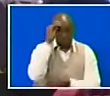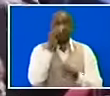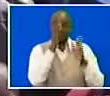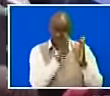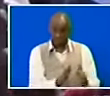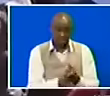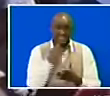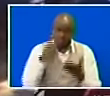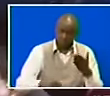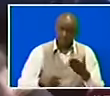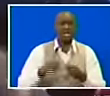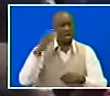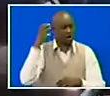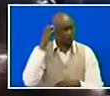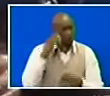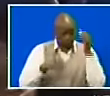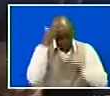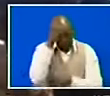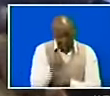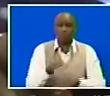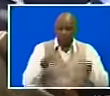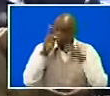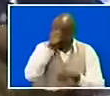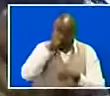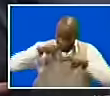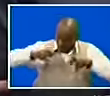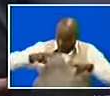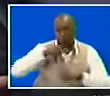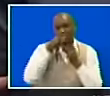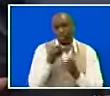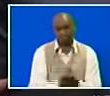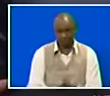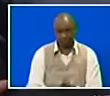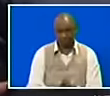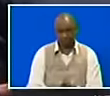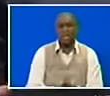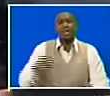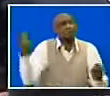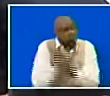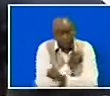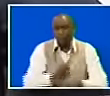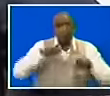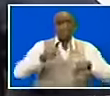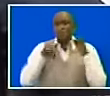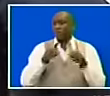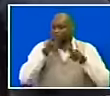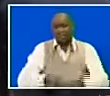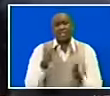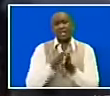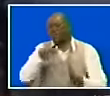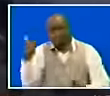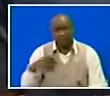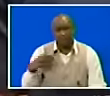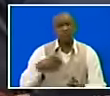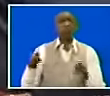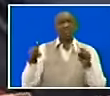said that the institution will wait for police findings on the sad incident. We know at which to kaka. Now what, when we are not on the same